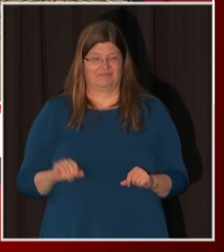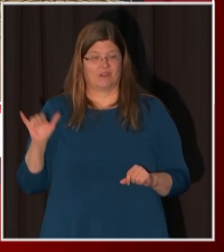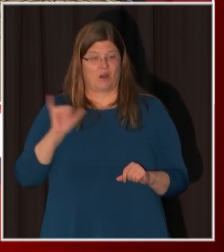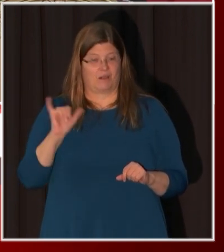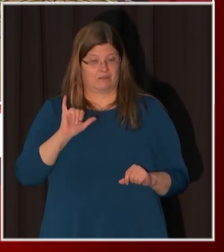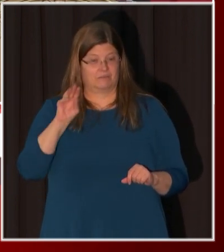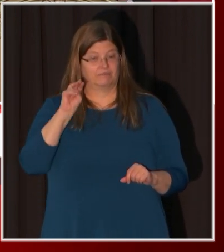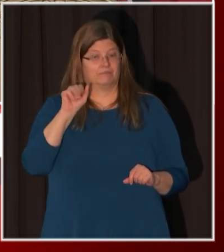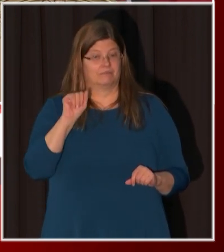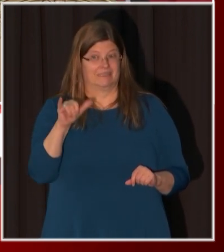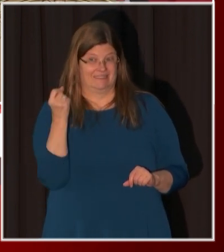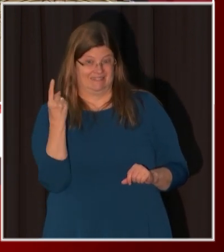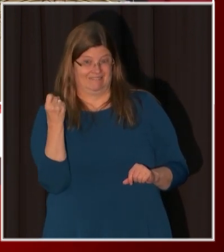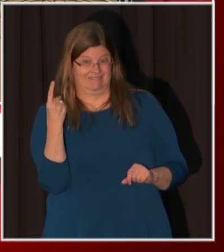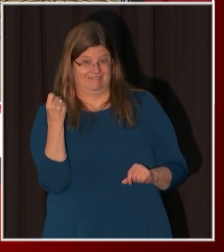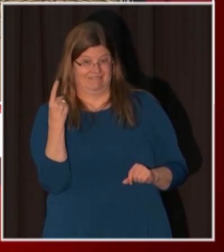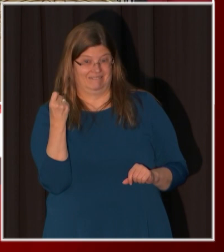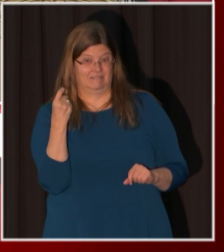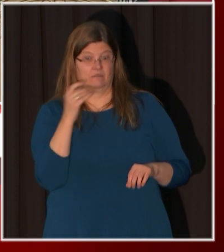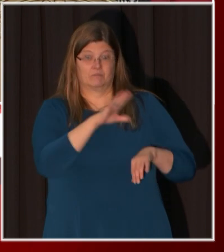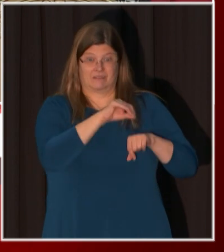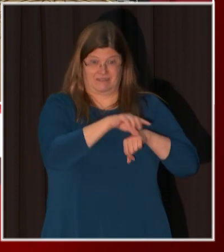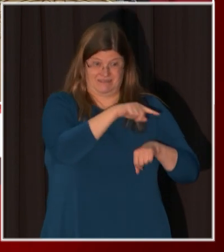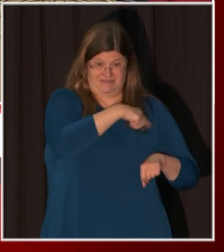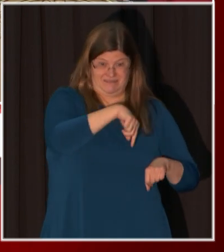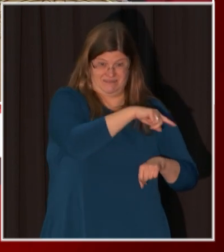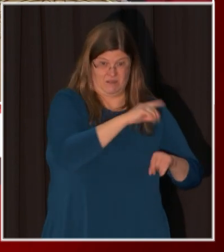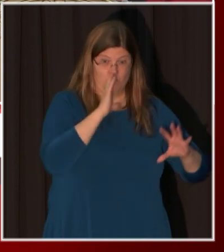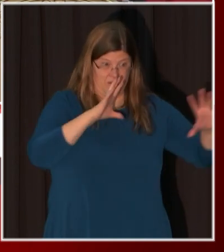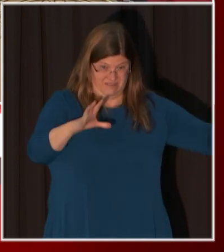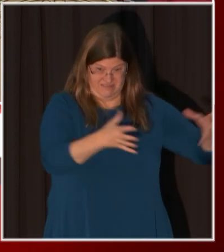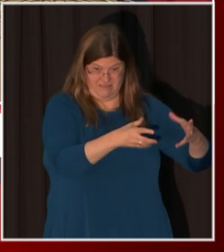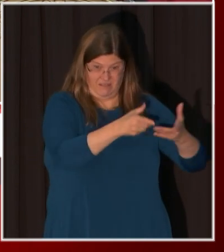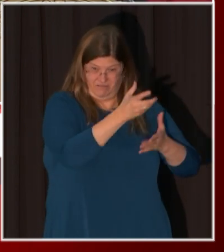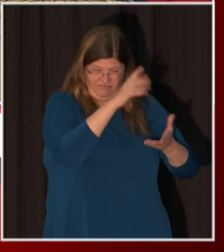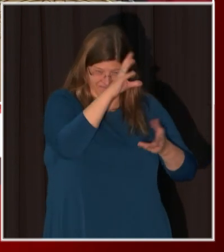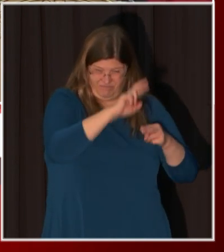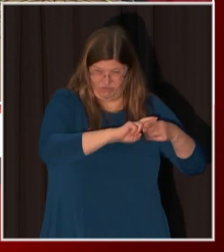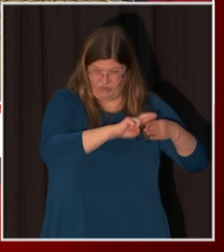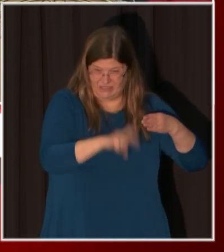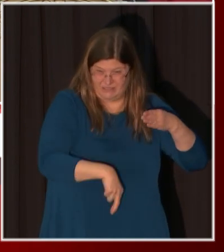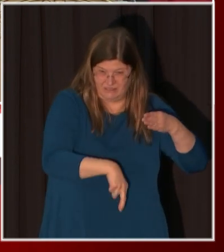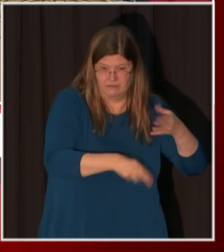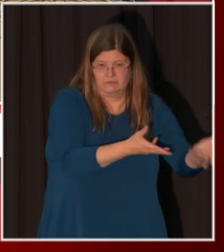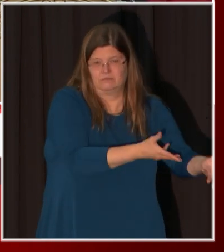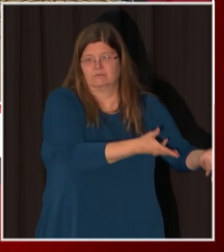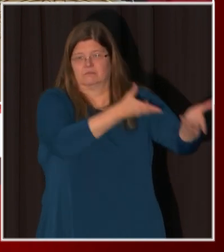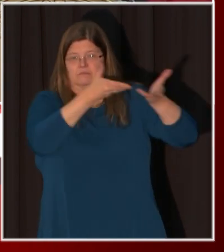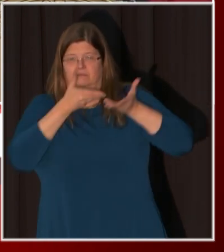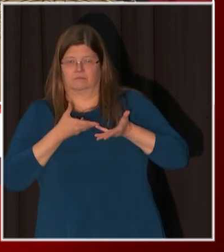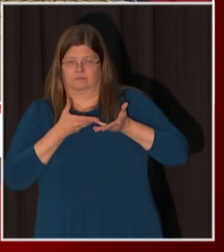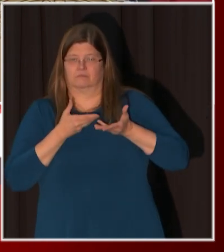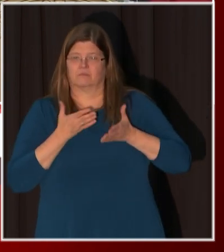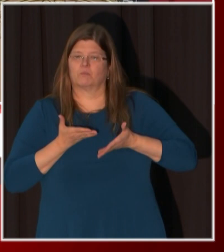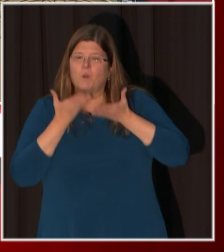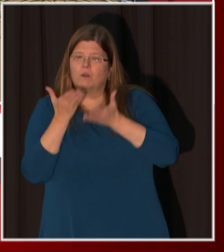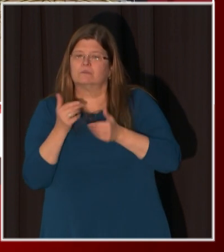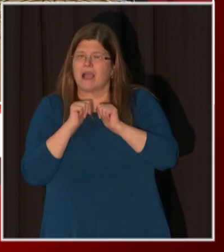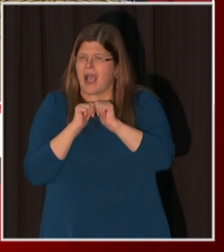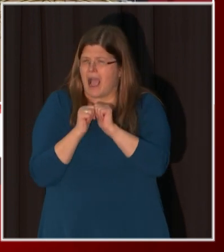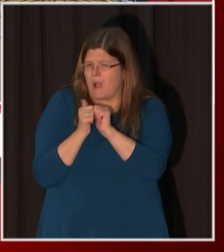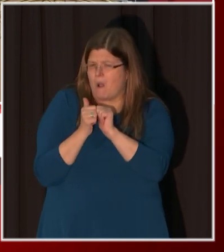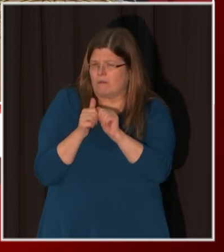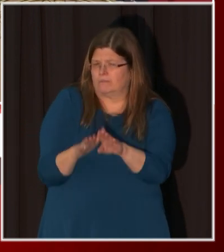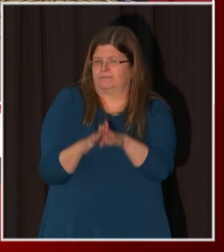initial report to me, and this report will have a high-level guidance around reopening as well as